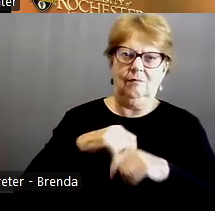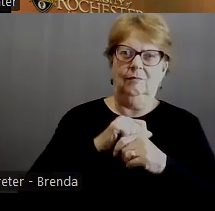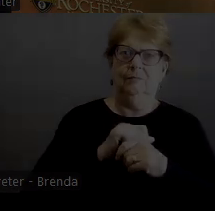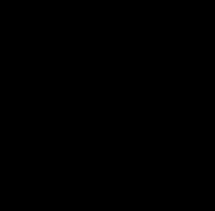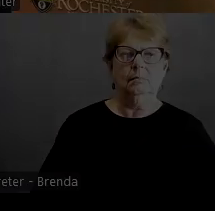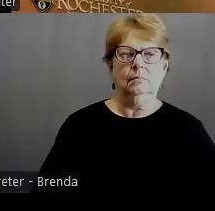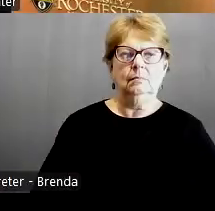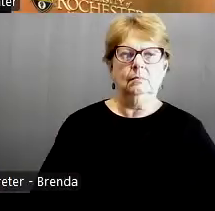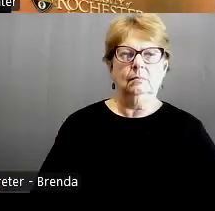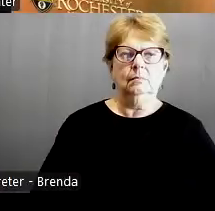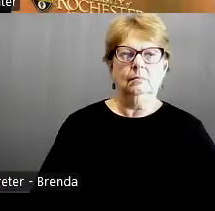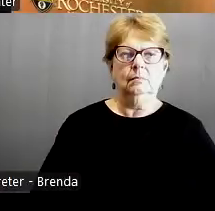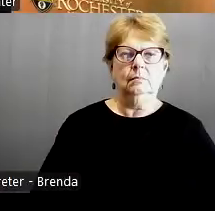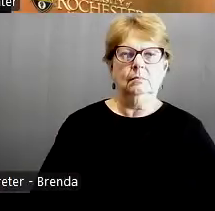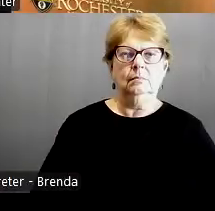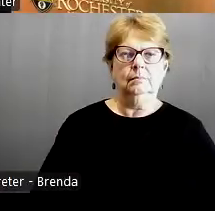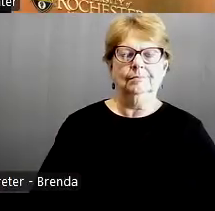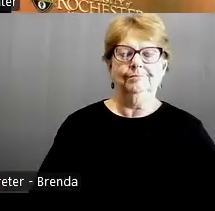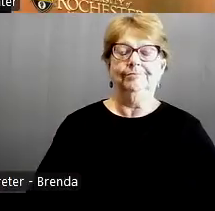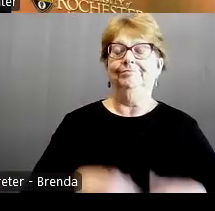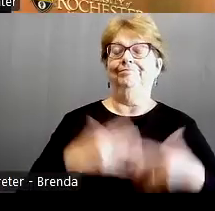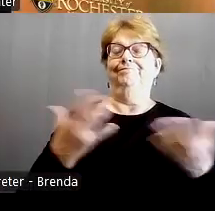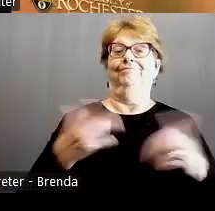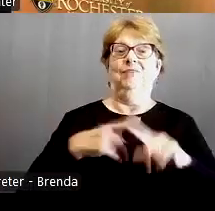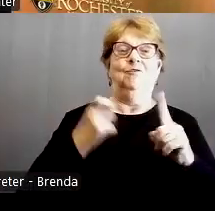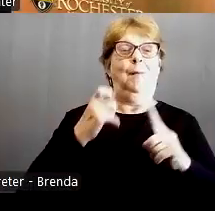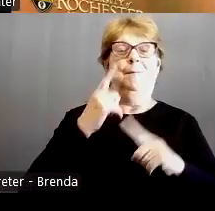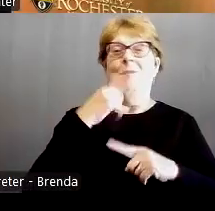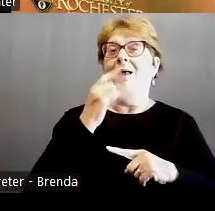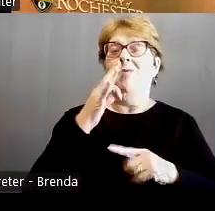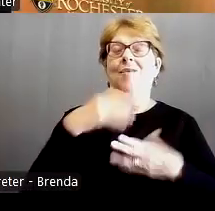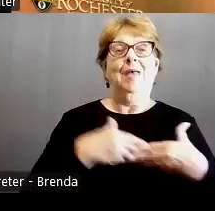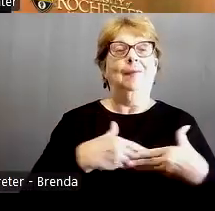scene. Out of the mouth of babes.